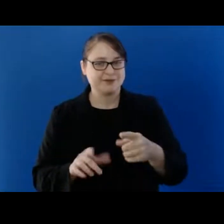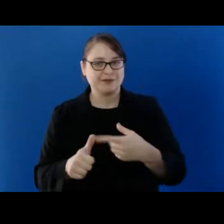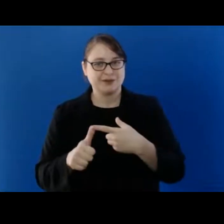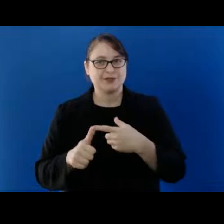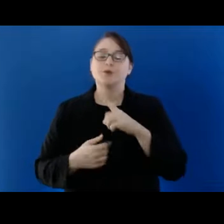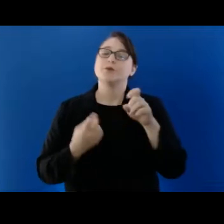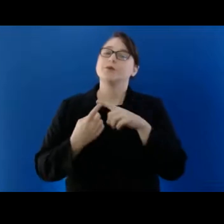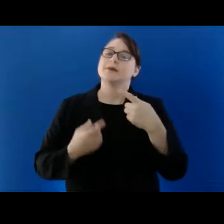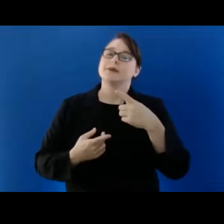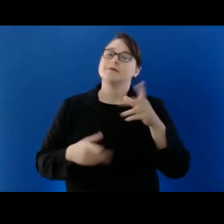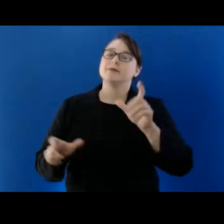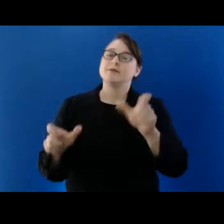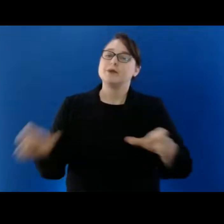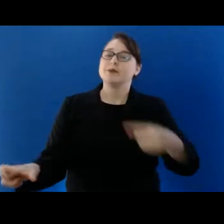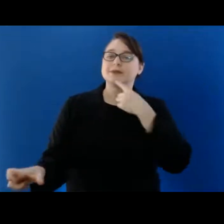see homelessness, there's